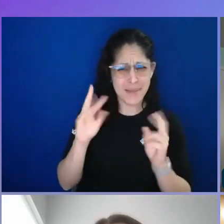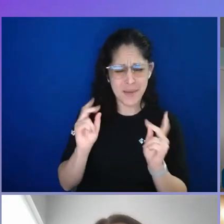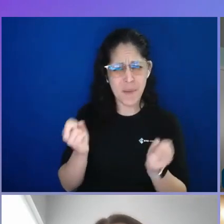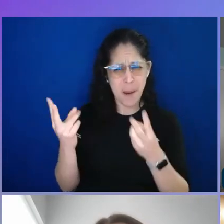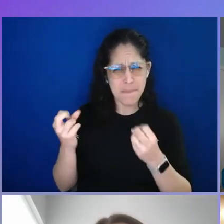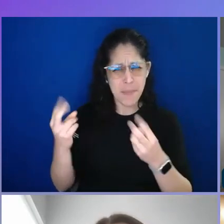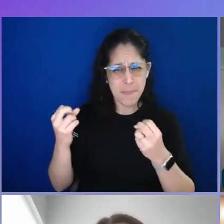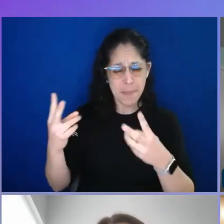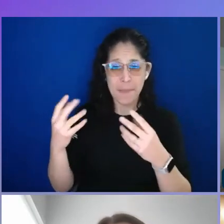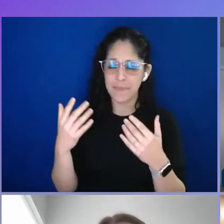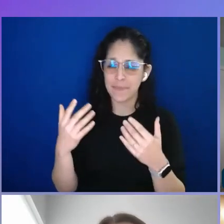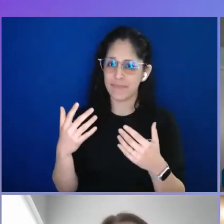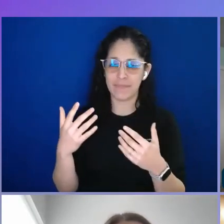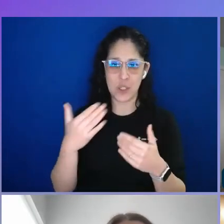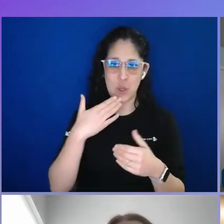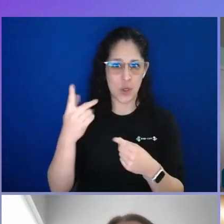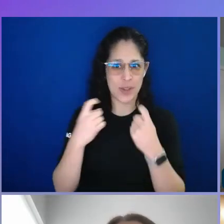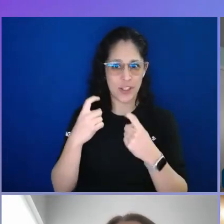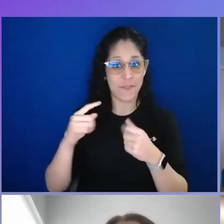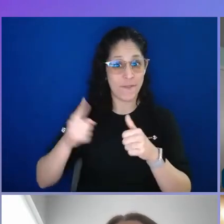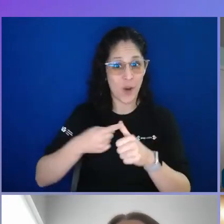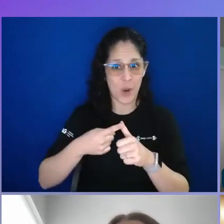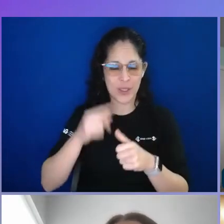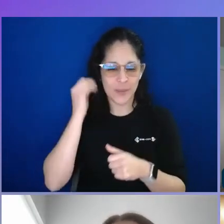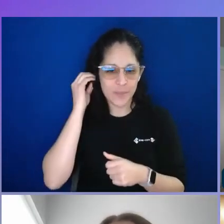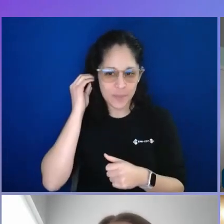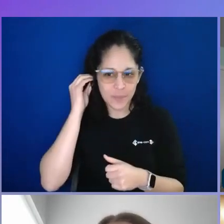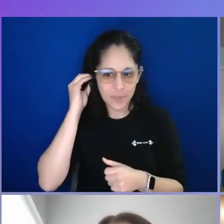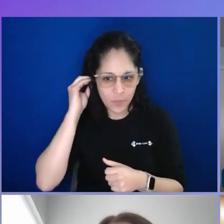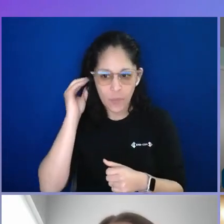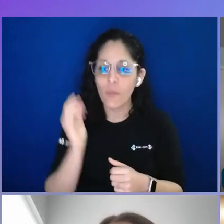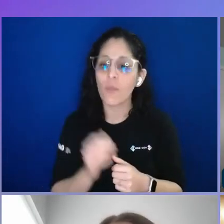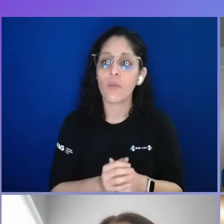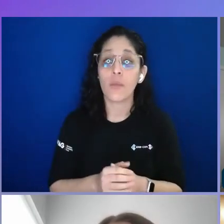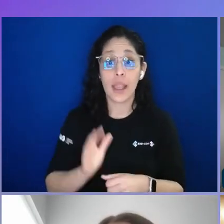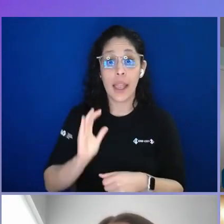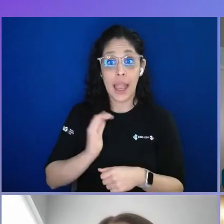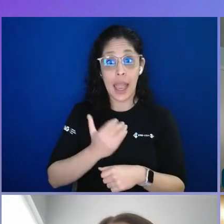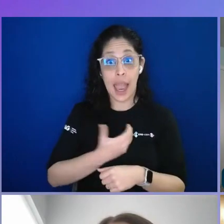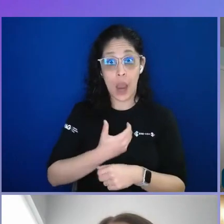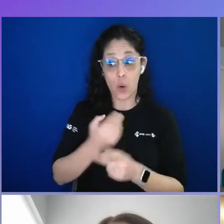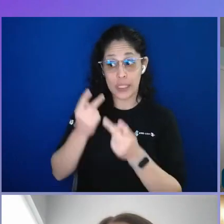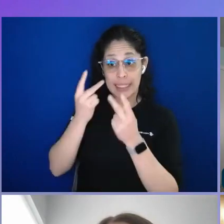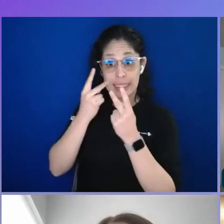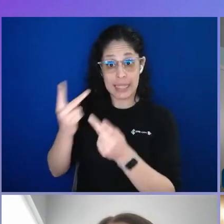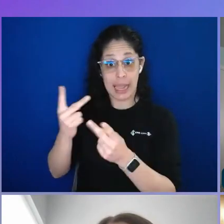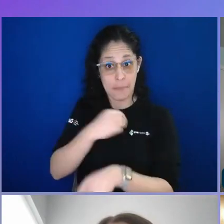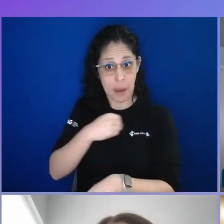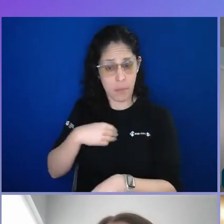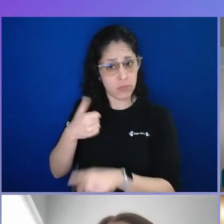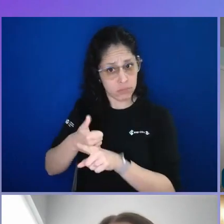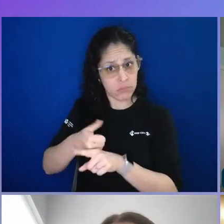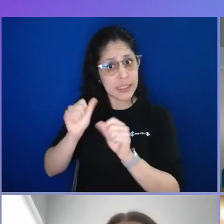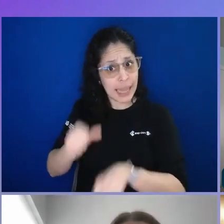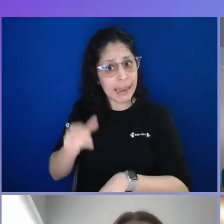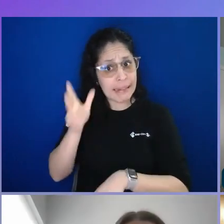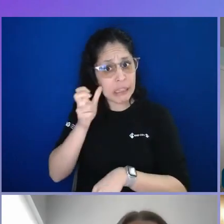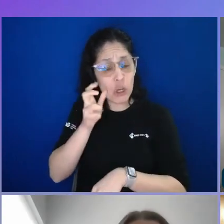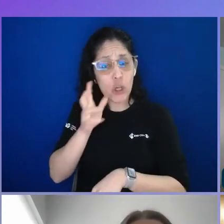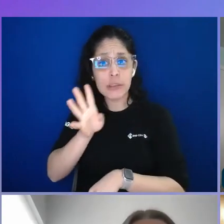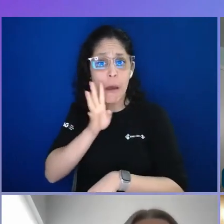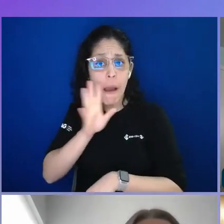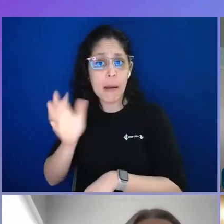Let's go to our first, which is, are sighted members able to hear the talkback instructions as